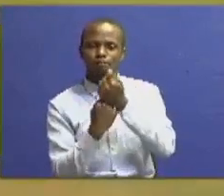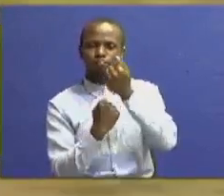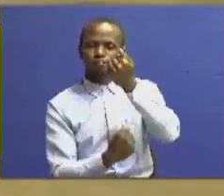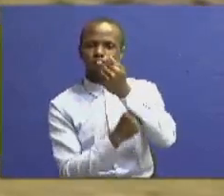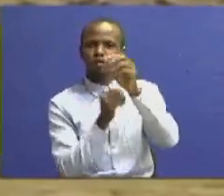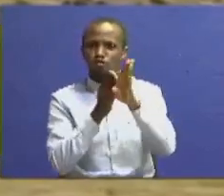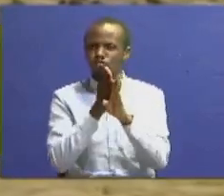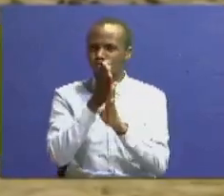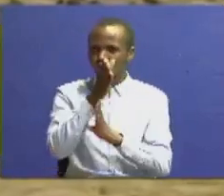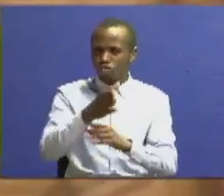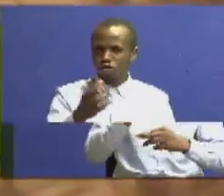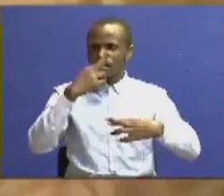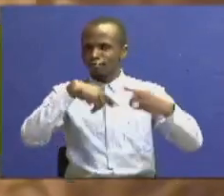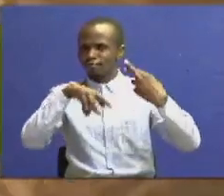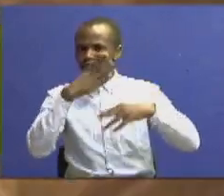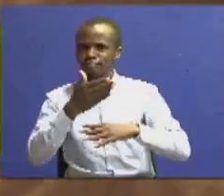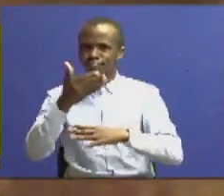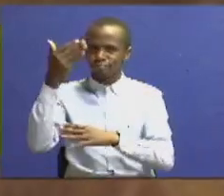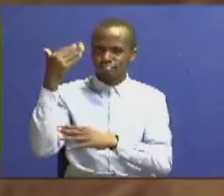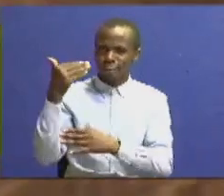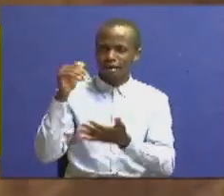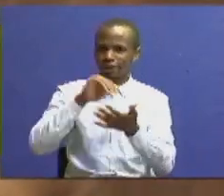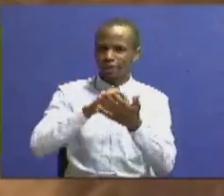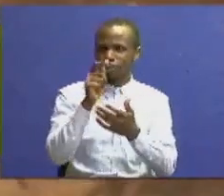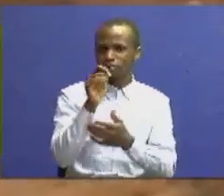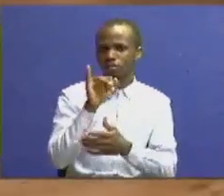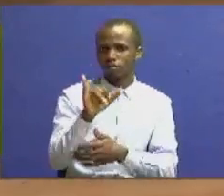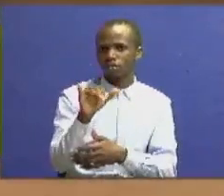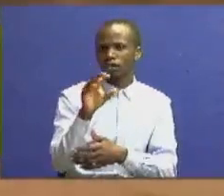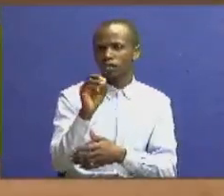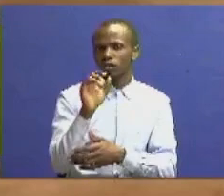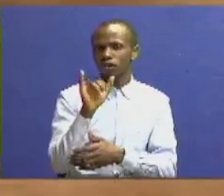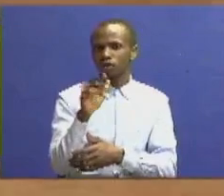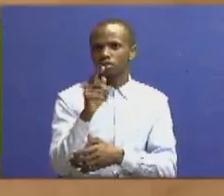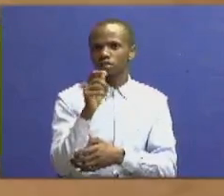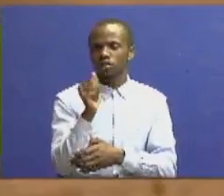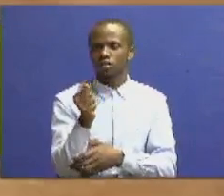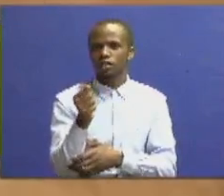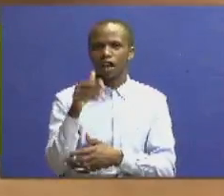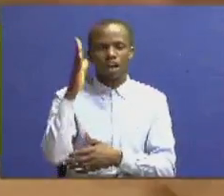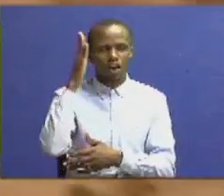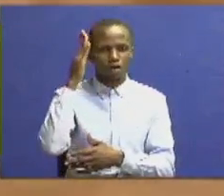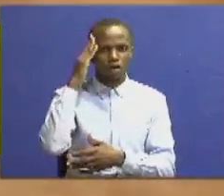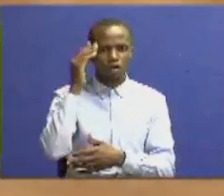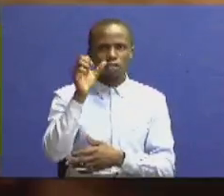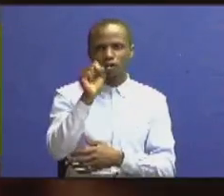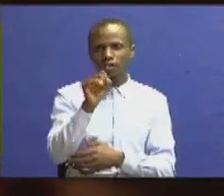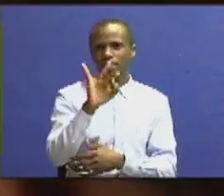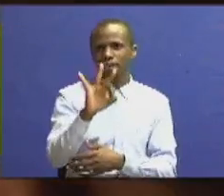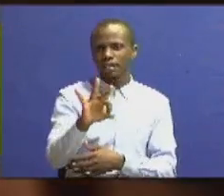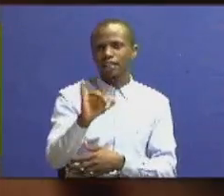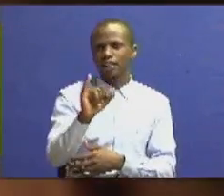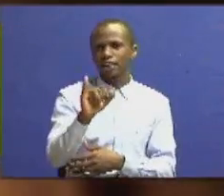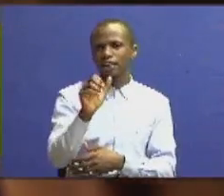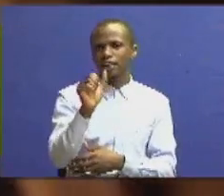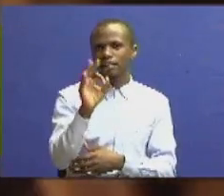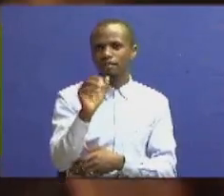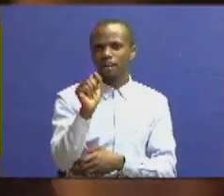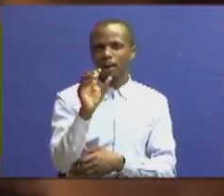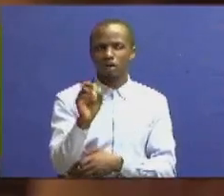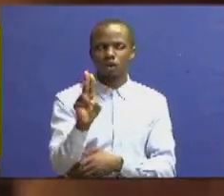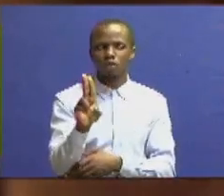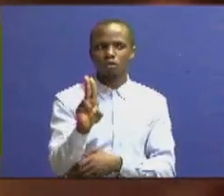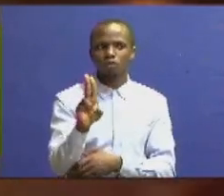it has been revived back. Toyota Kenya, now known as CIFAO, represented by Daniel Maundu, who is the general